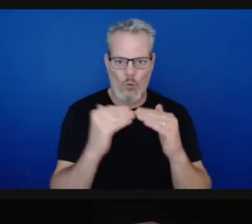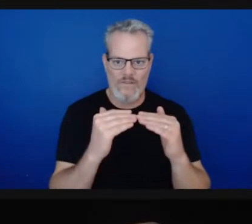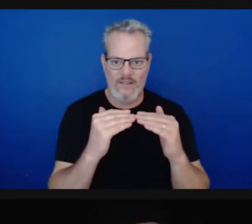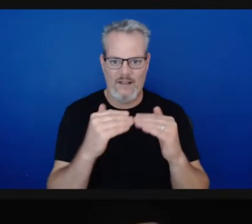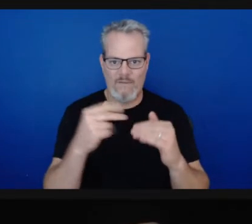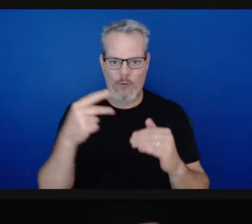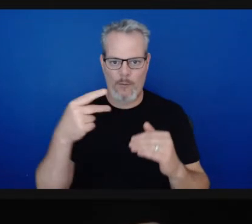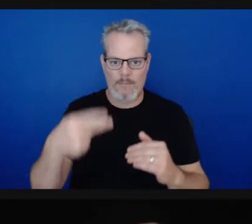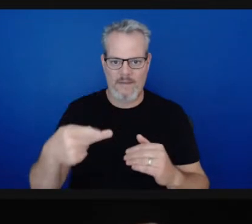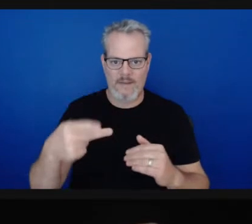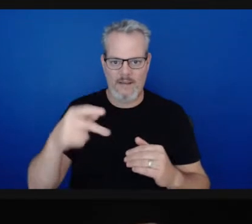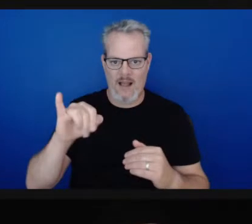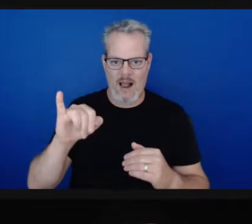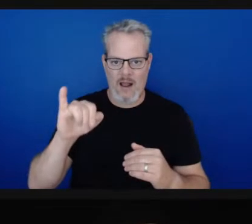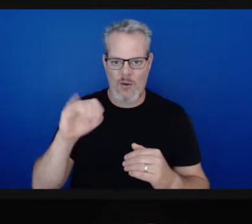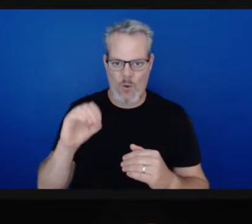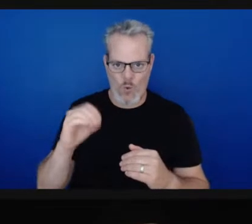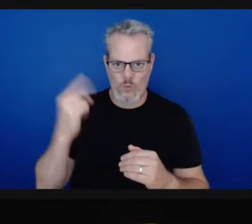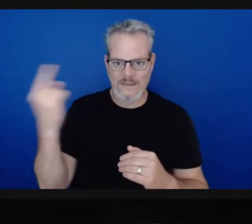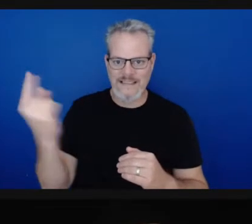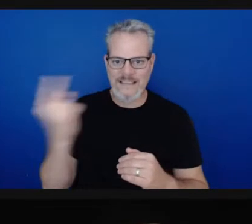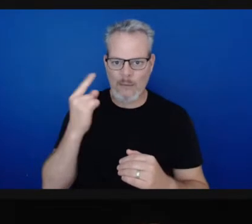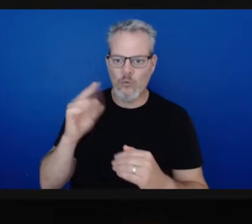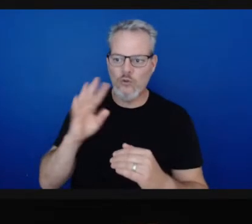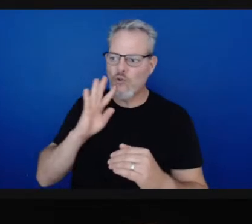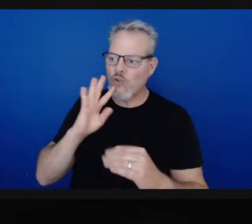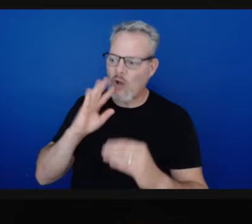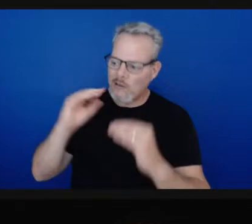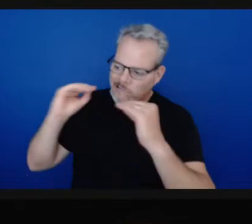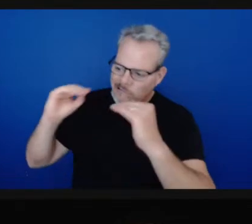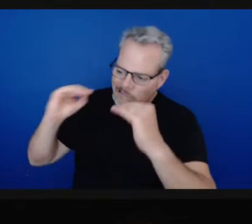someone who was doing education and coordinating all the events.